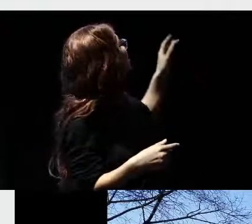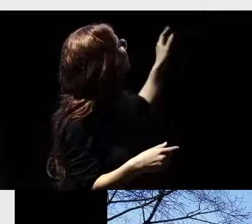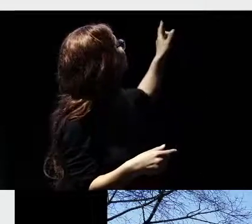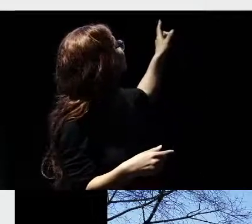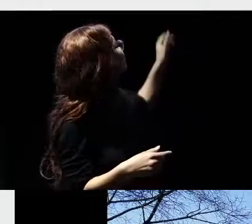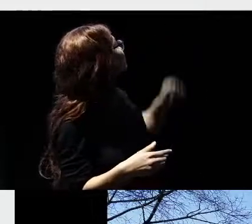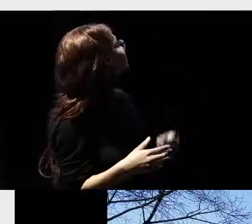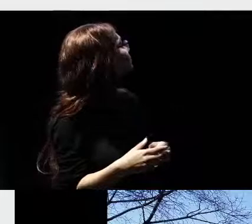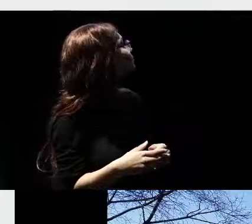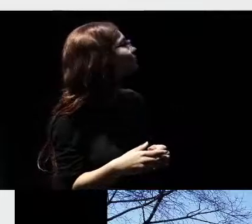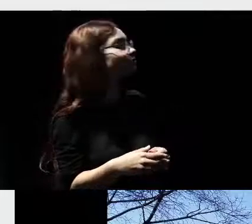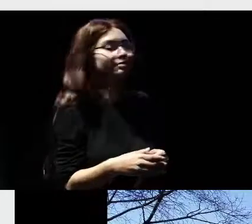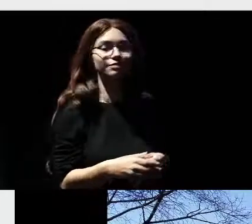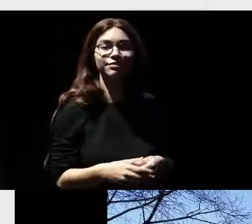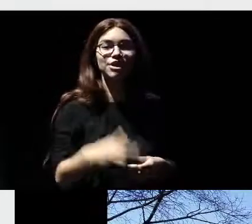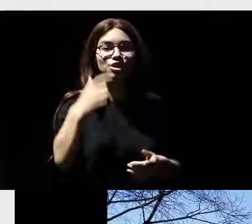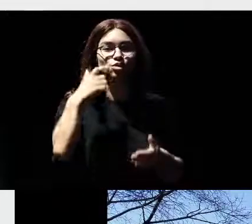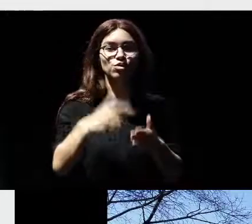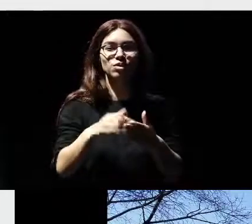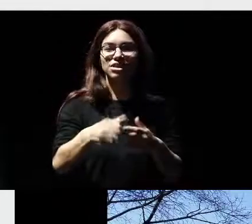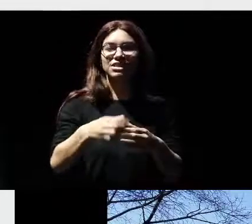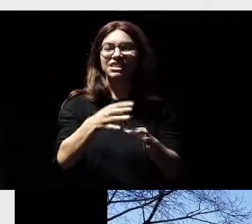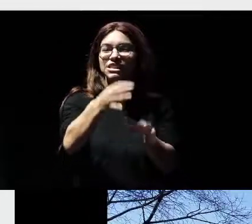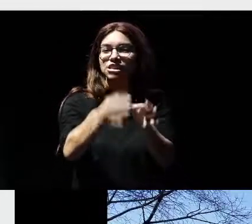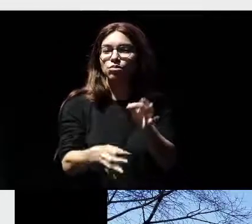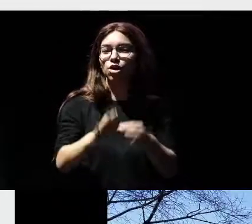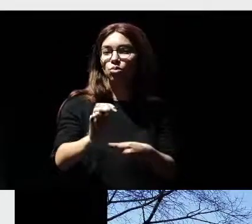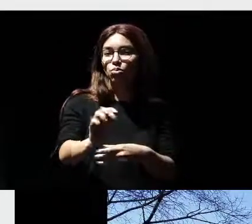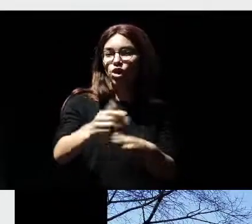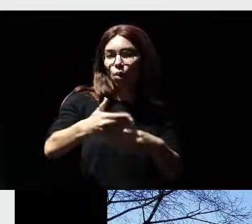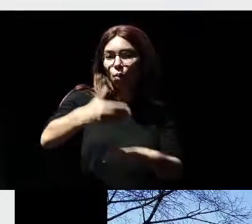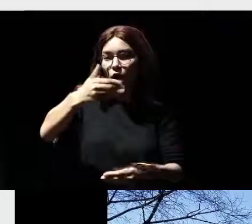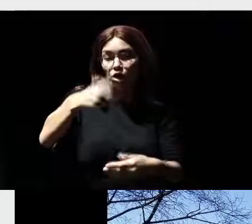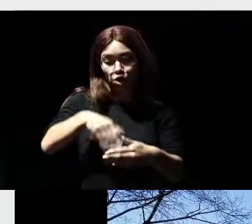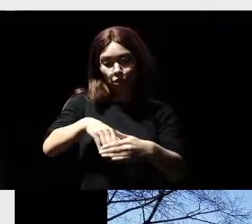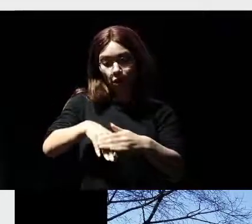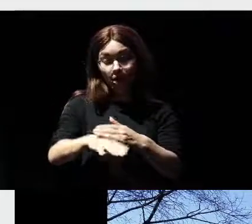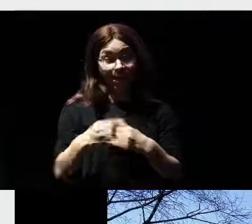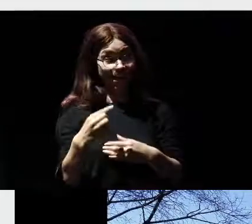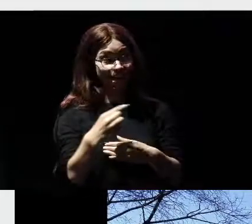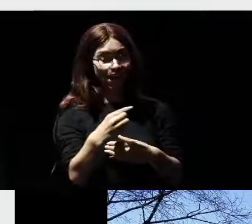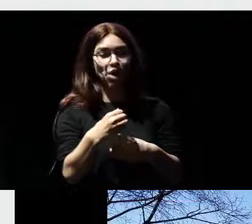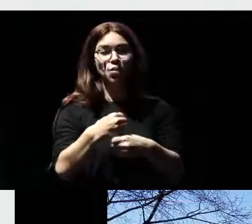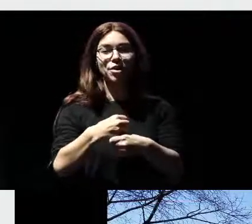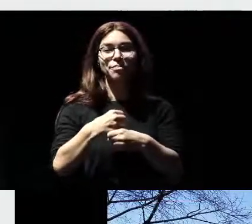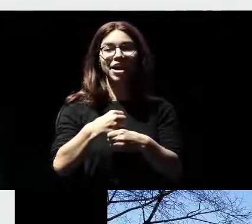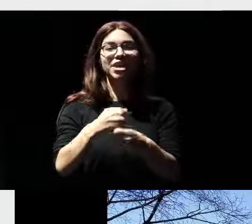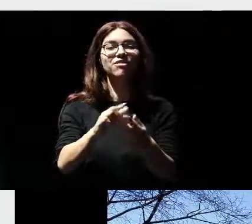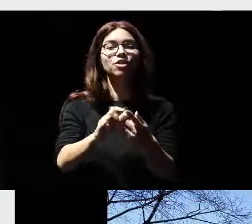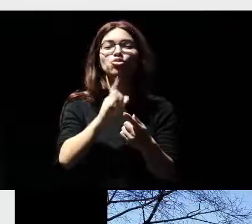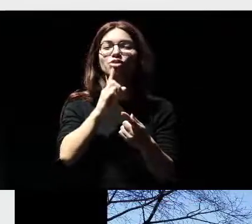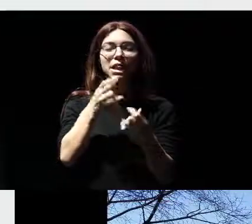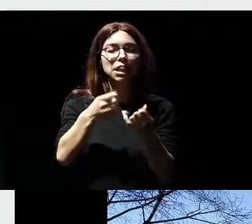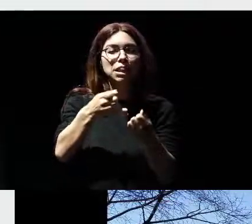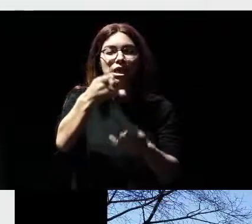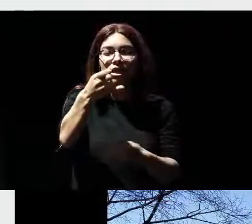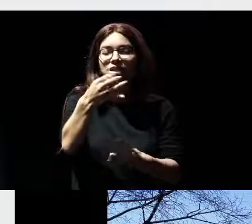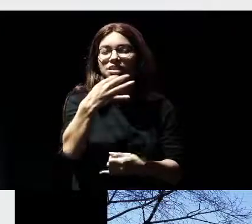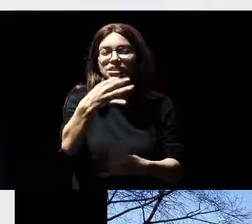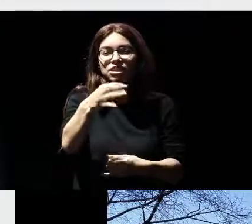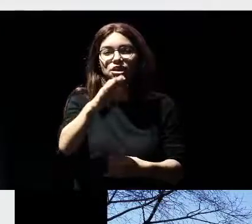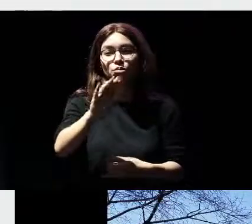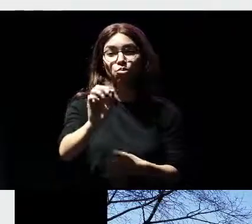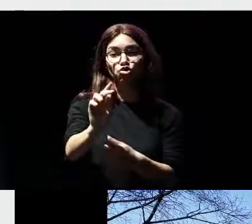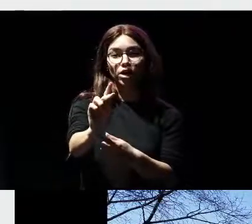a planar brick wall. Here we constructed all of the facades out of a very thin brick that